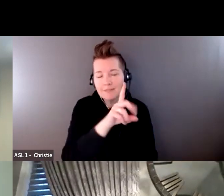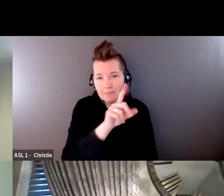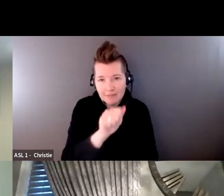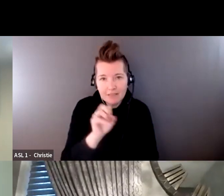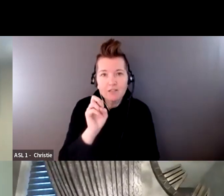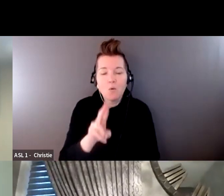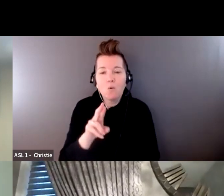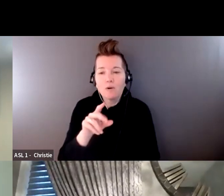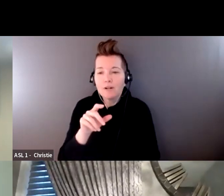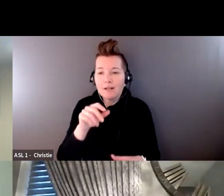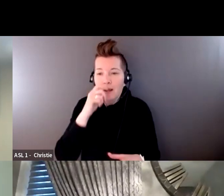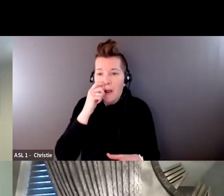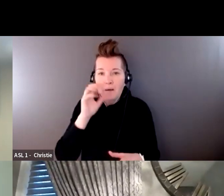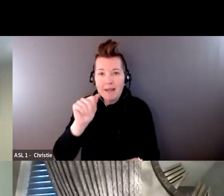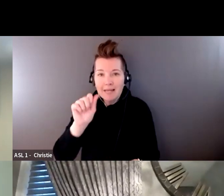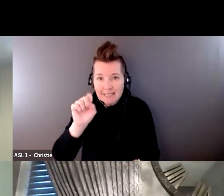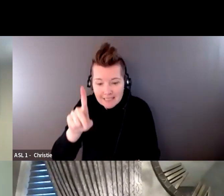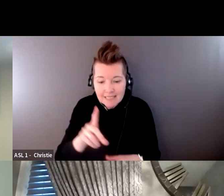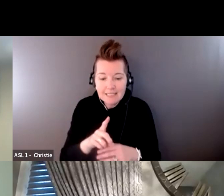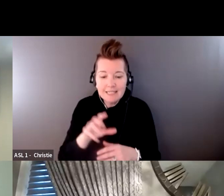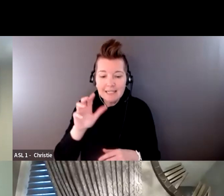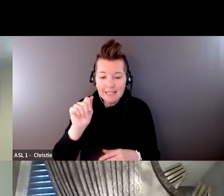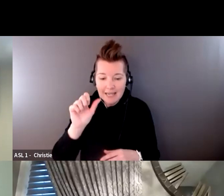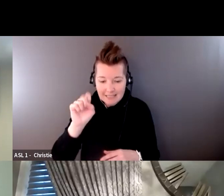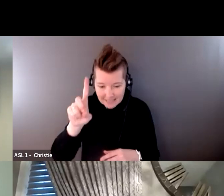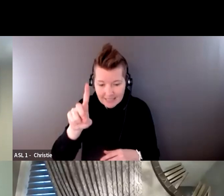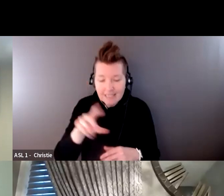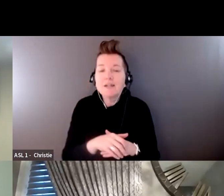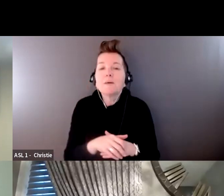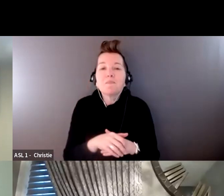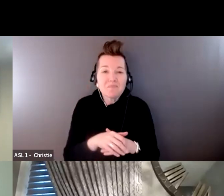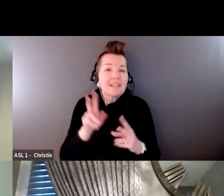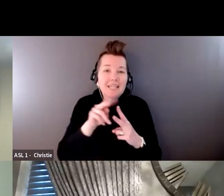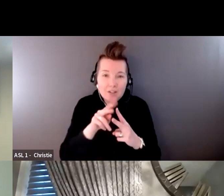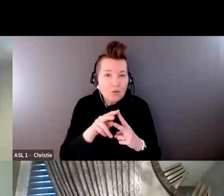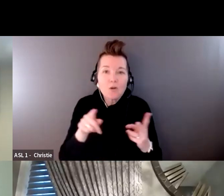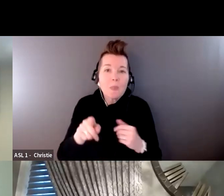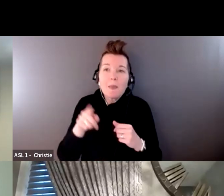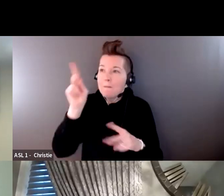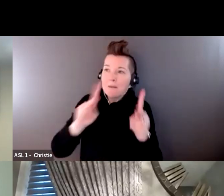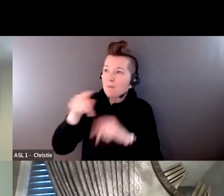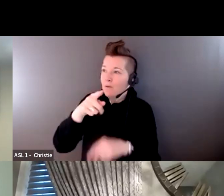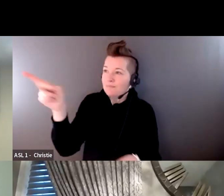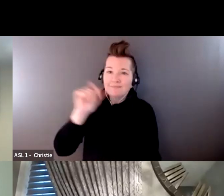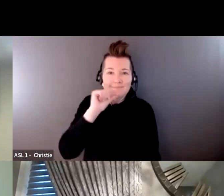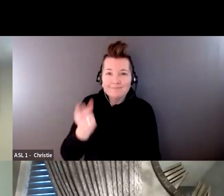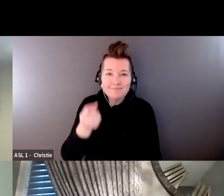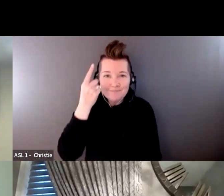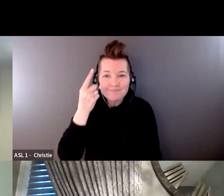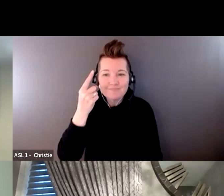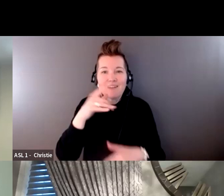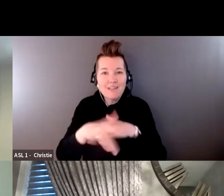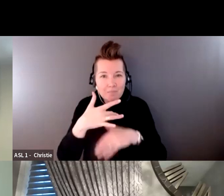what it misses is people don't understand the definition of disability or vulnerability or accessibility, right? They think of the